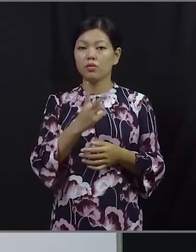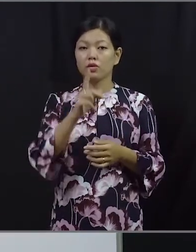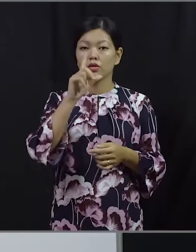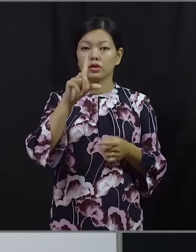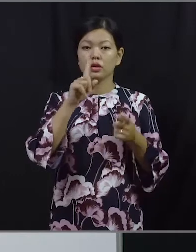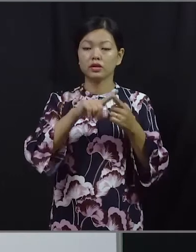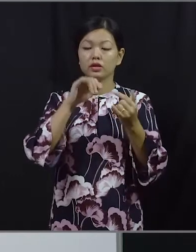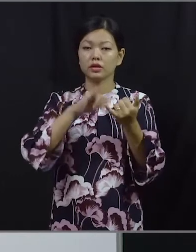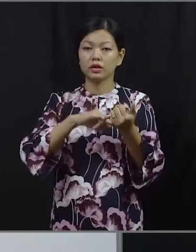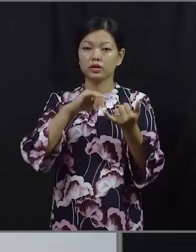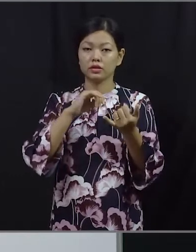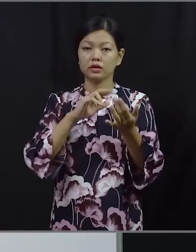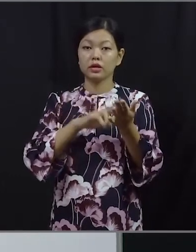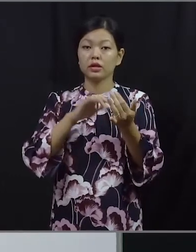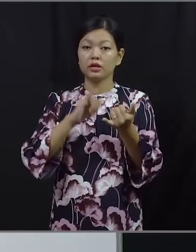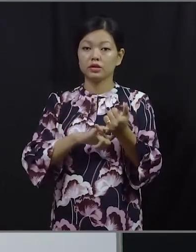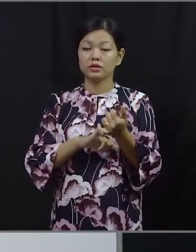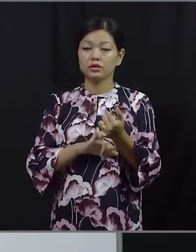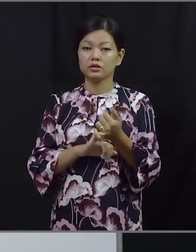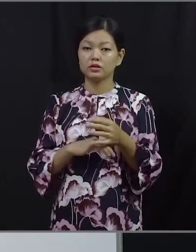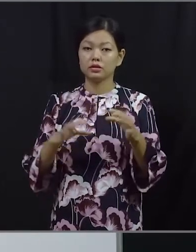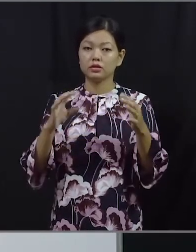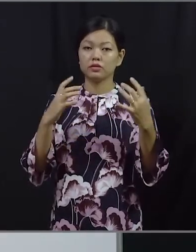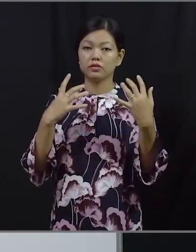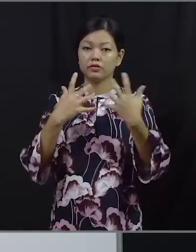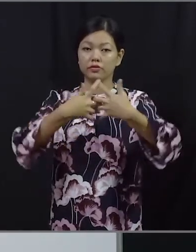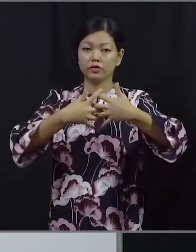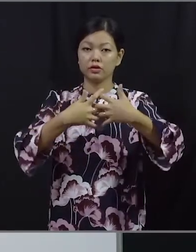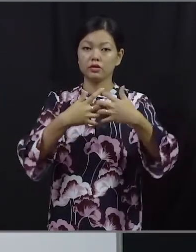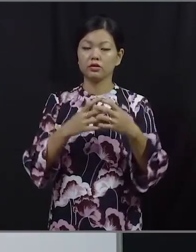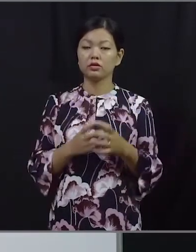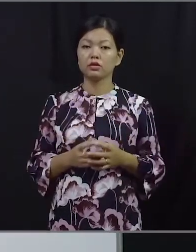fitted coaxially. Okay, when I draw the diagram you will get to know it.